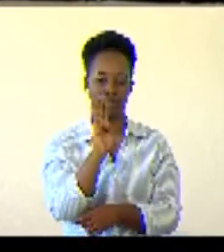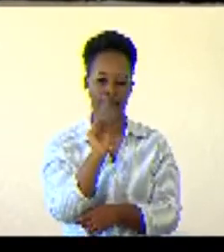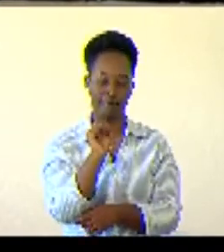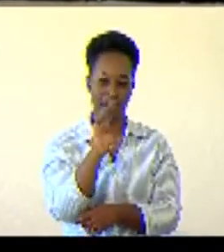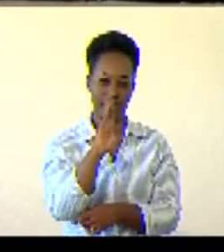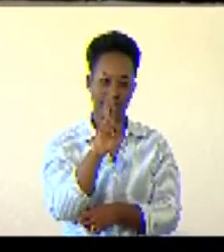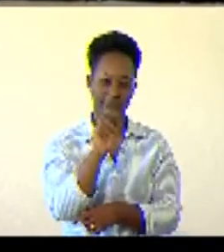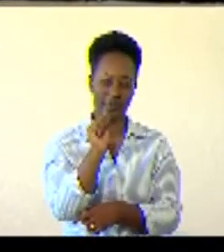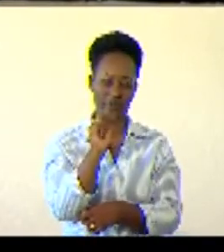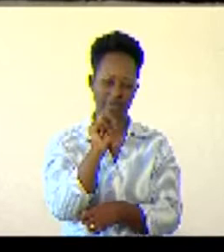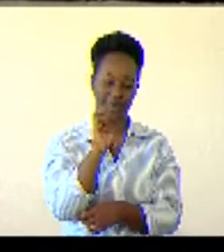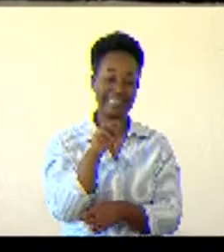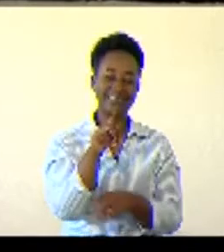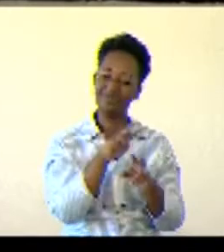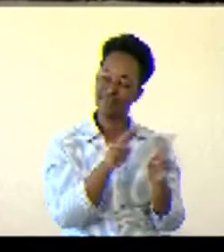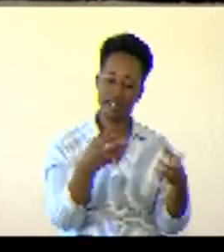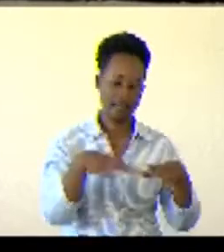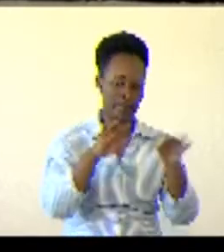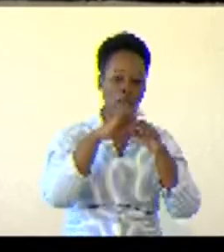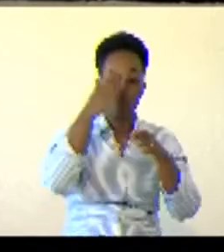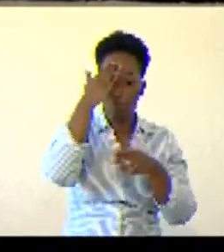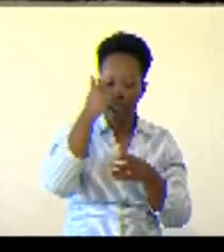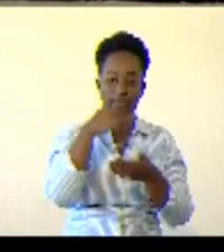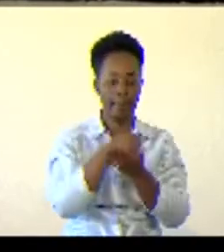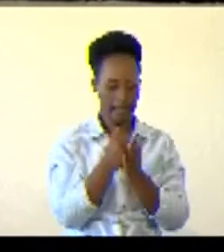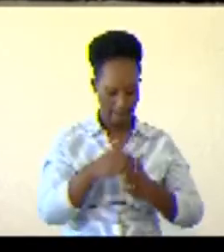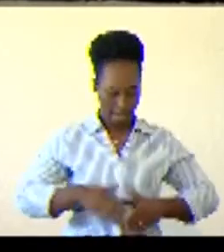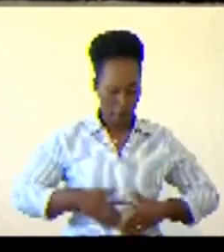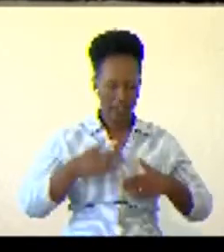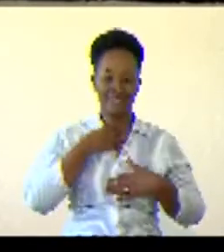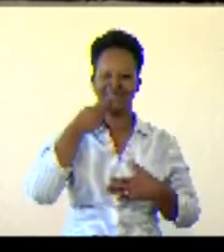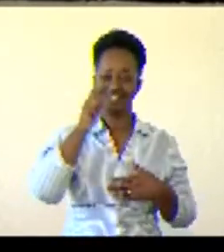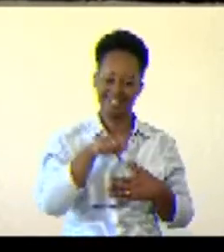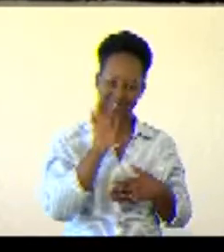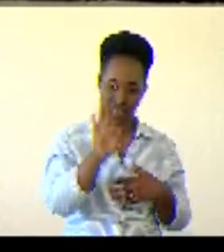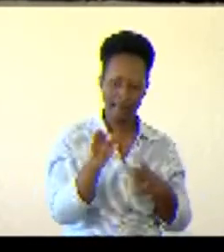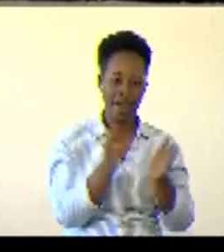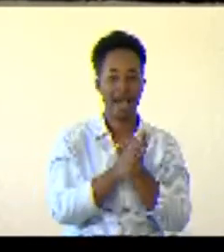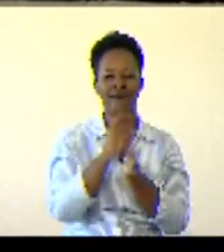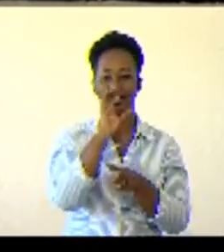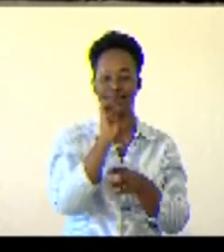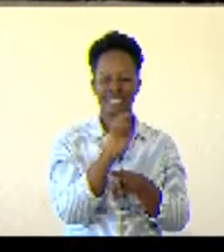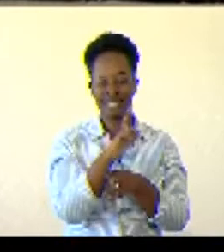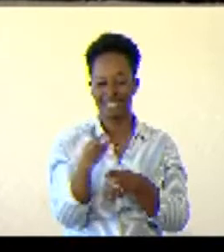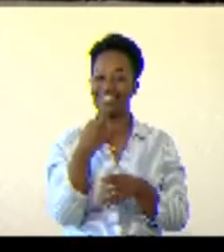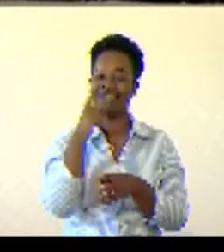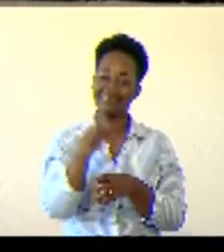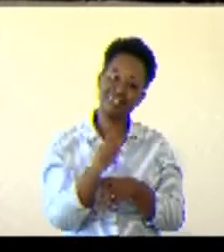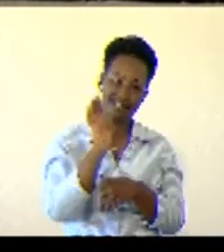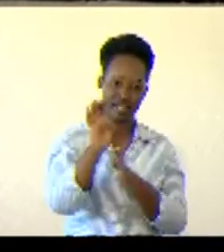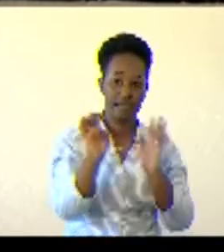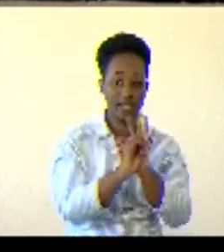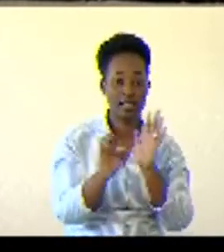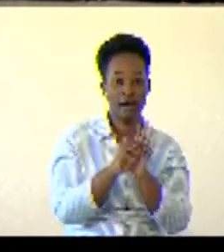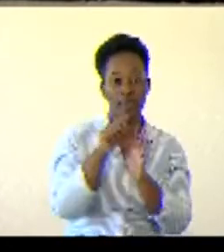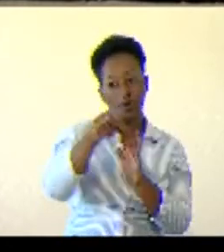important? The body needs them. The cells need them. Take an example. Some say they need glucose. You